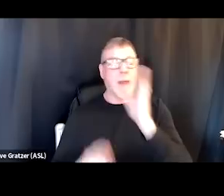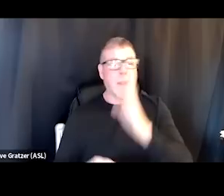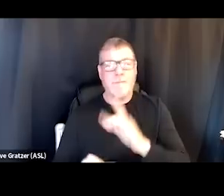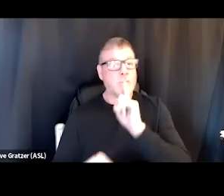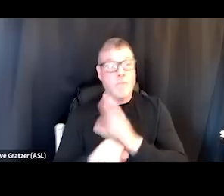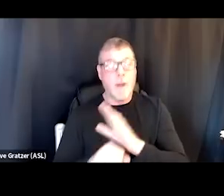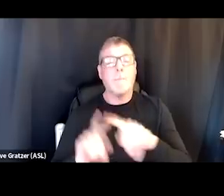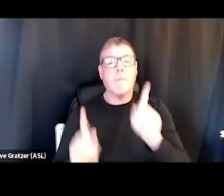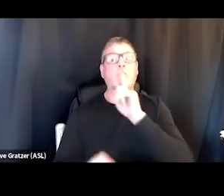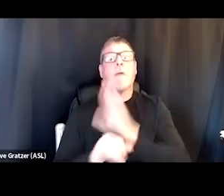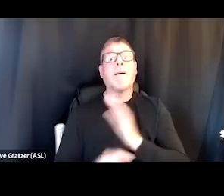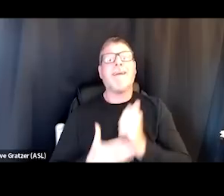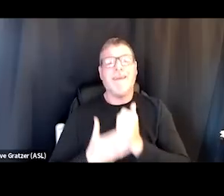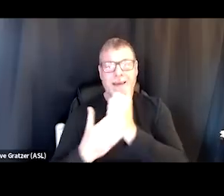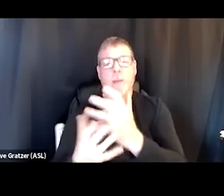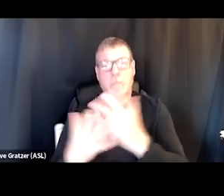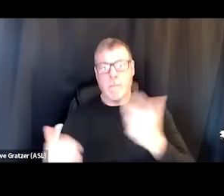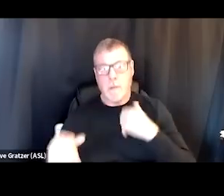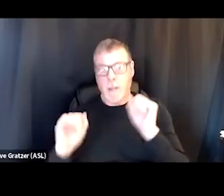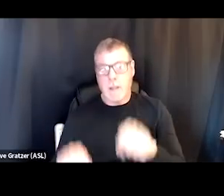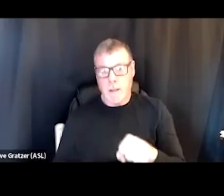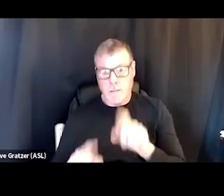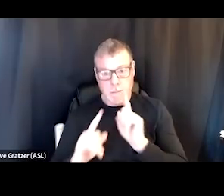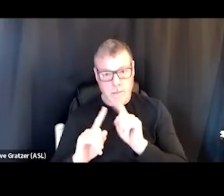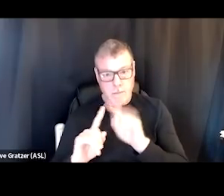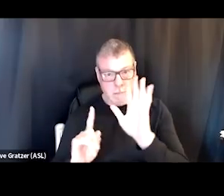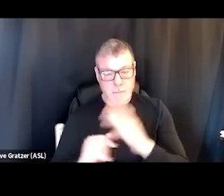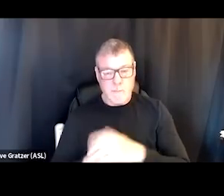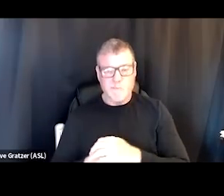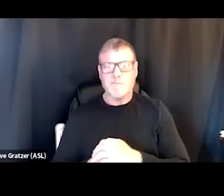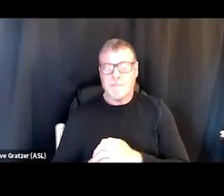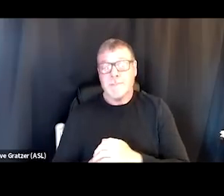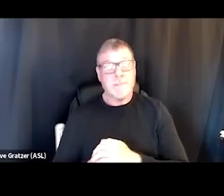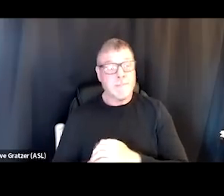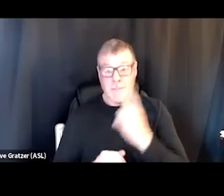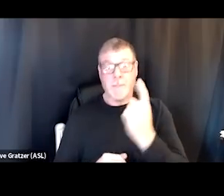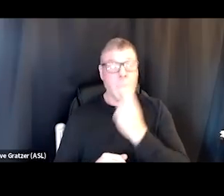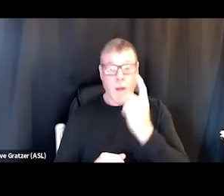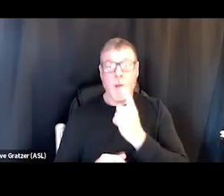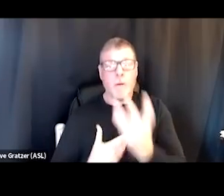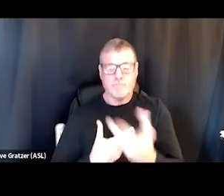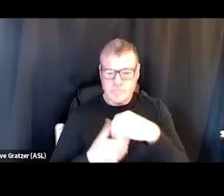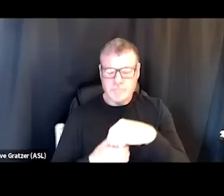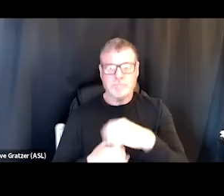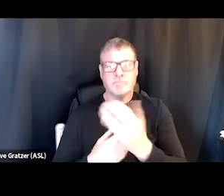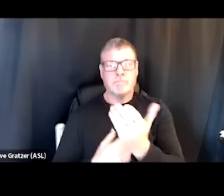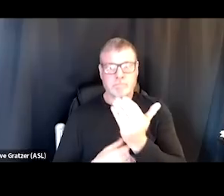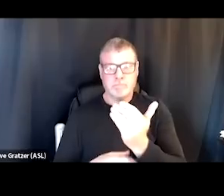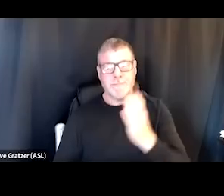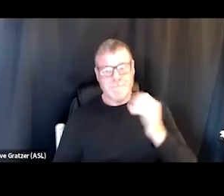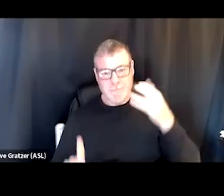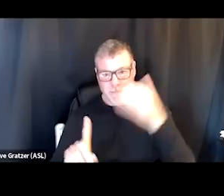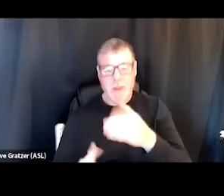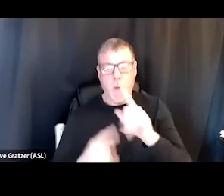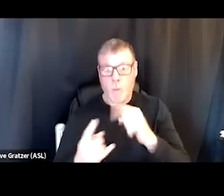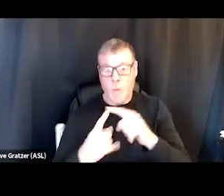going to promise to help you as much as I can, right? Yeah, just always be engaged and always just be there when you say